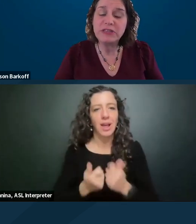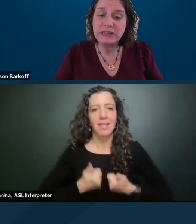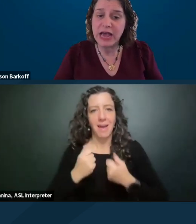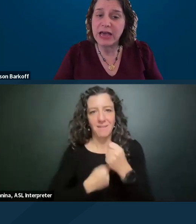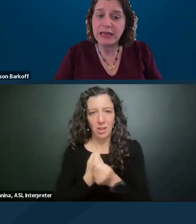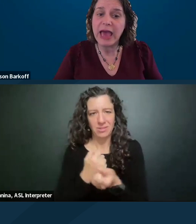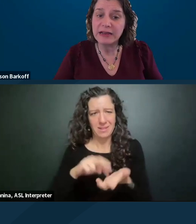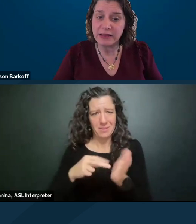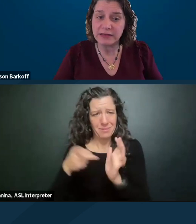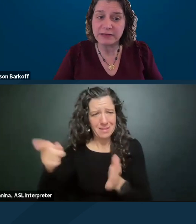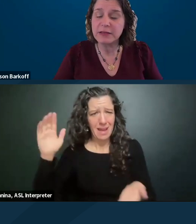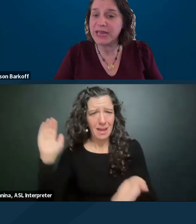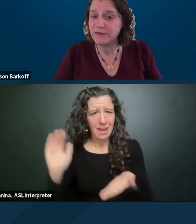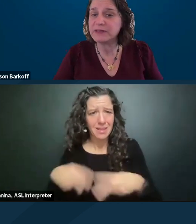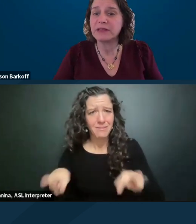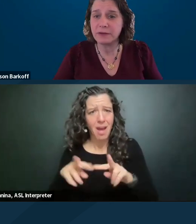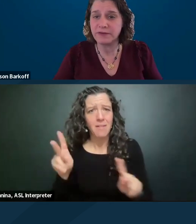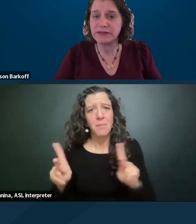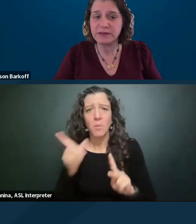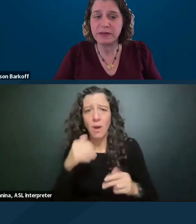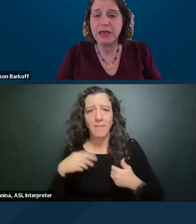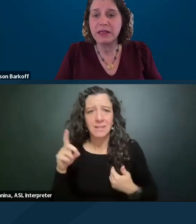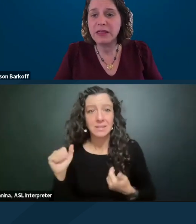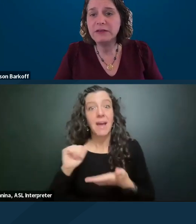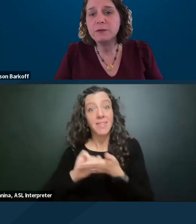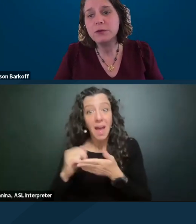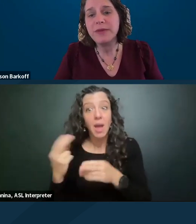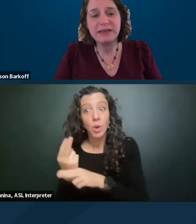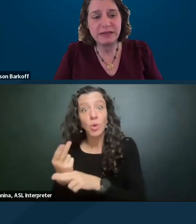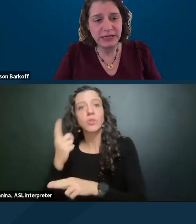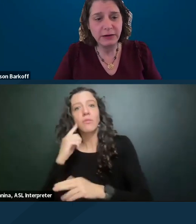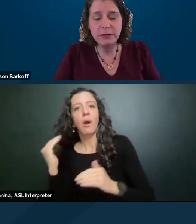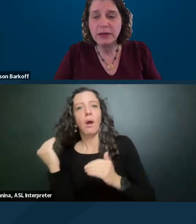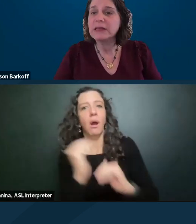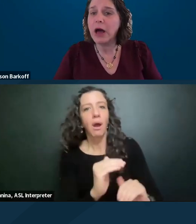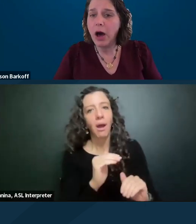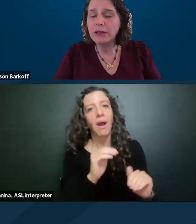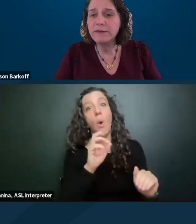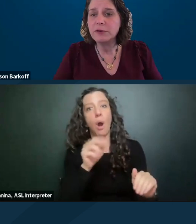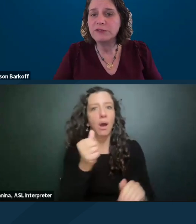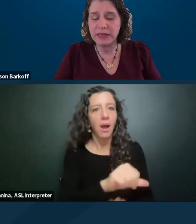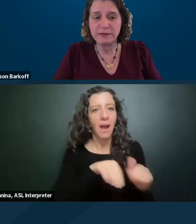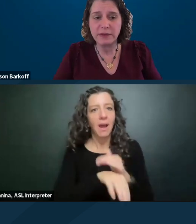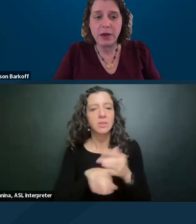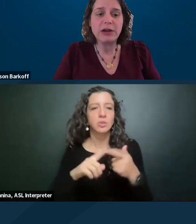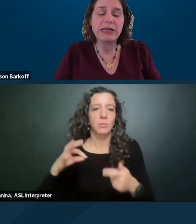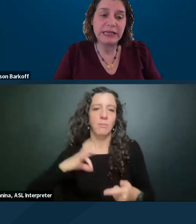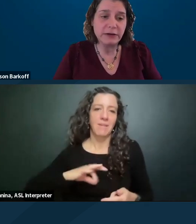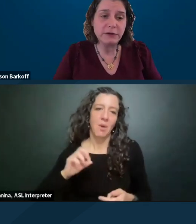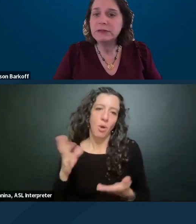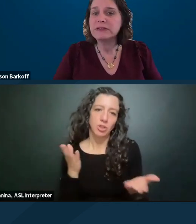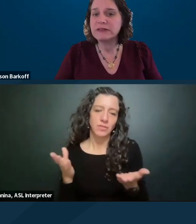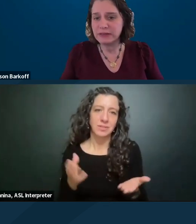are used to deny access to benefits and services. This rule makes clear that all of those things